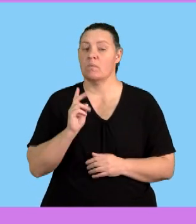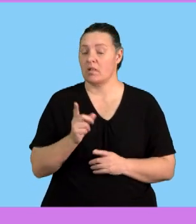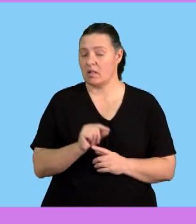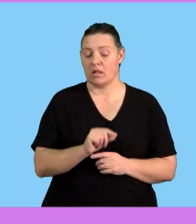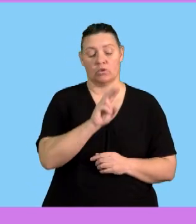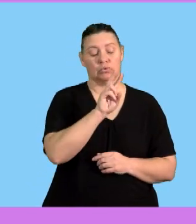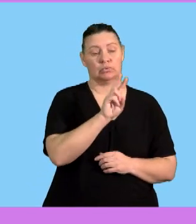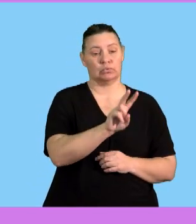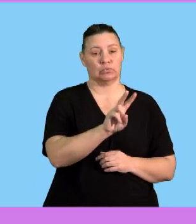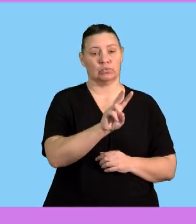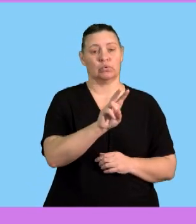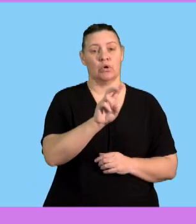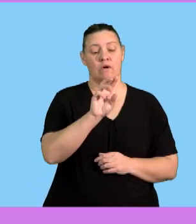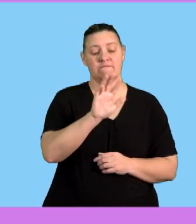be